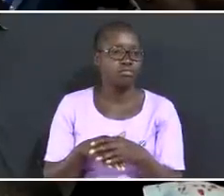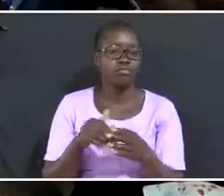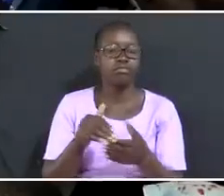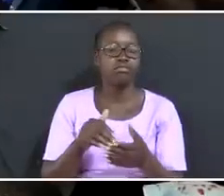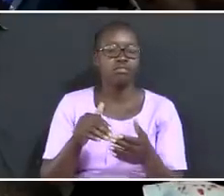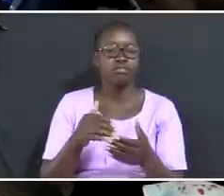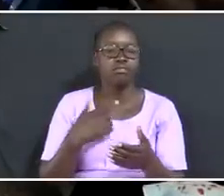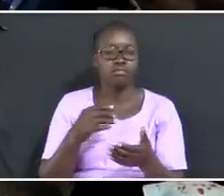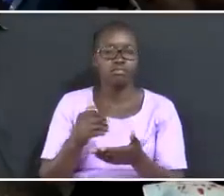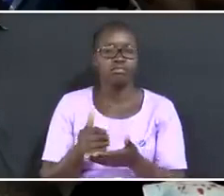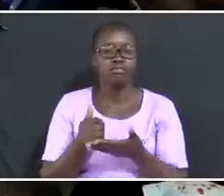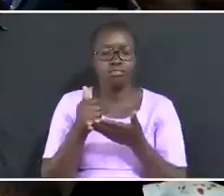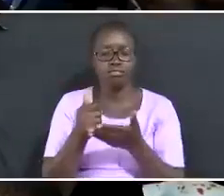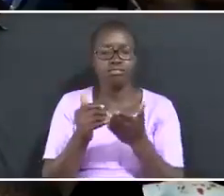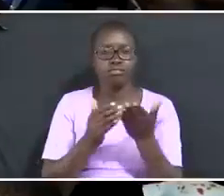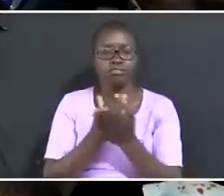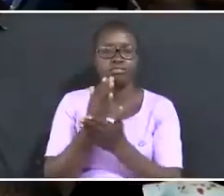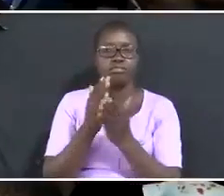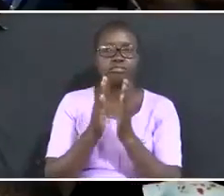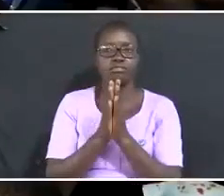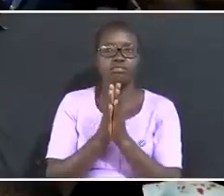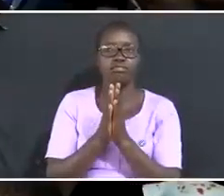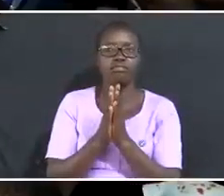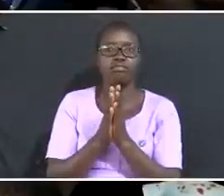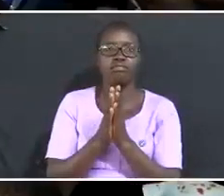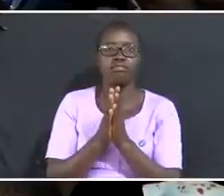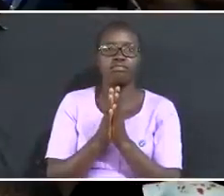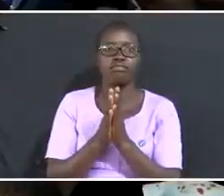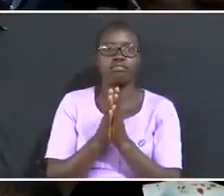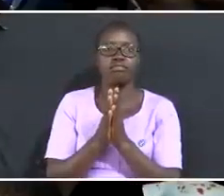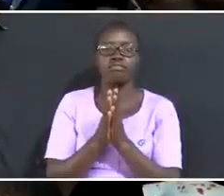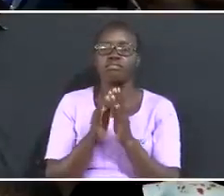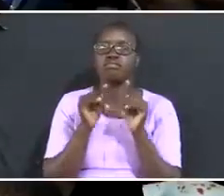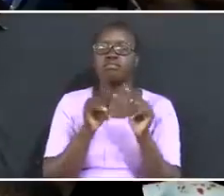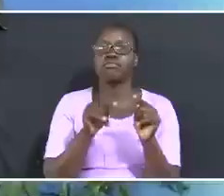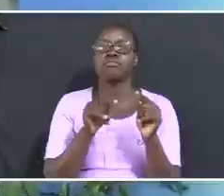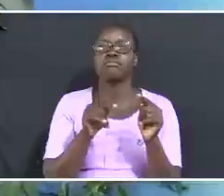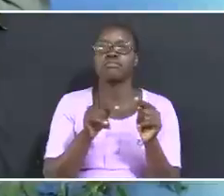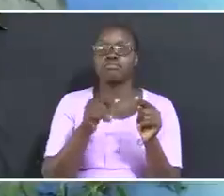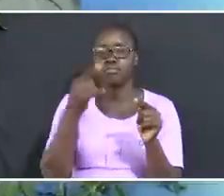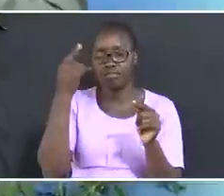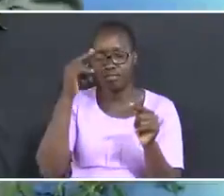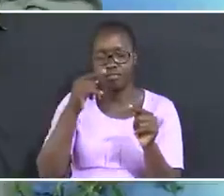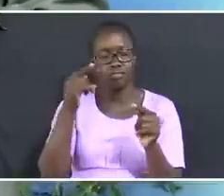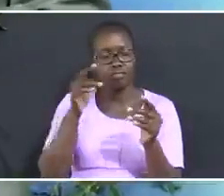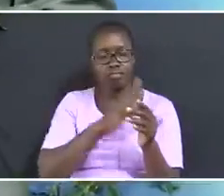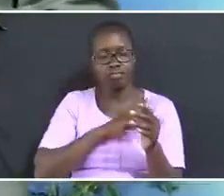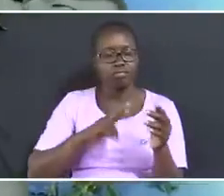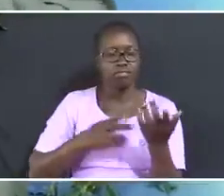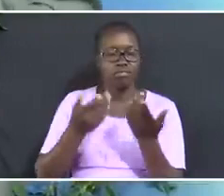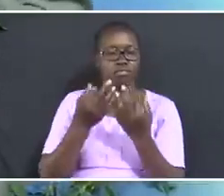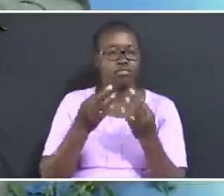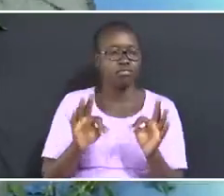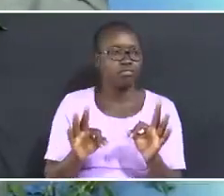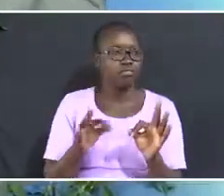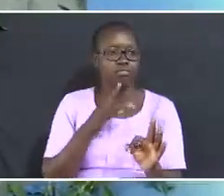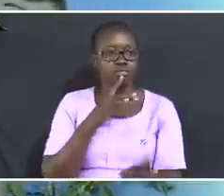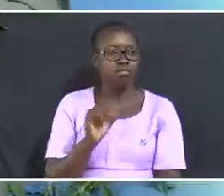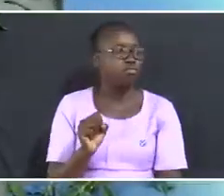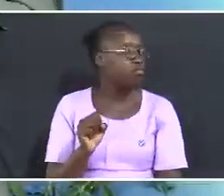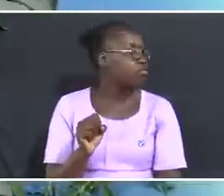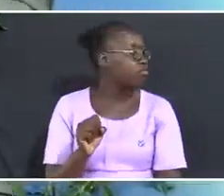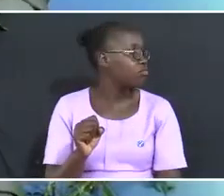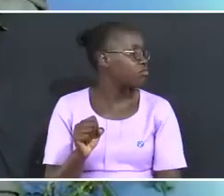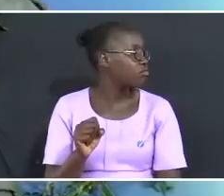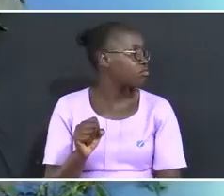intervening through prayer of people who are being persecuted because of the religious freedom. So, to finish